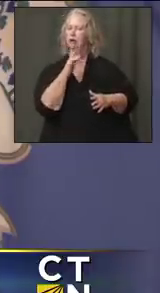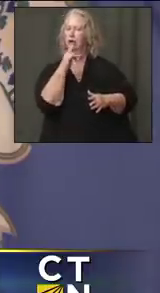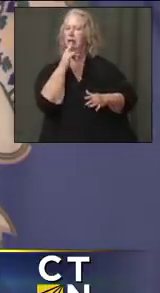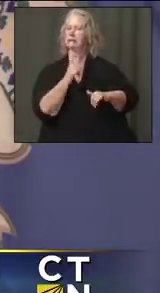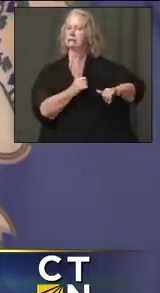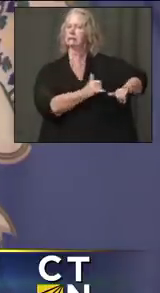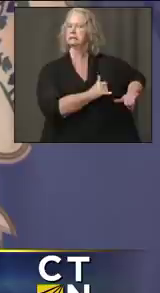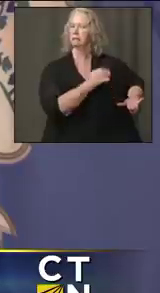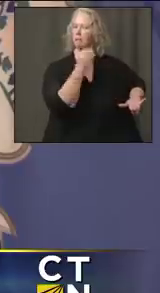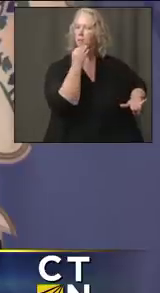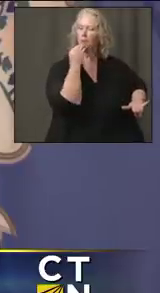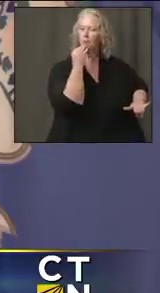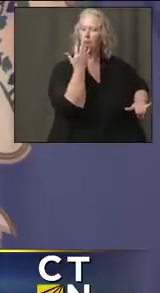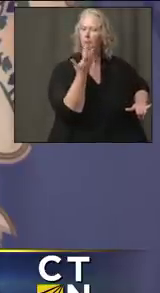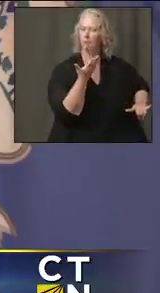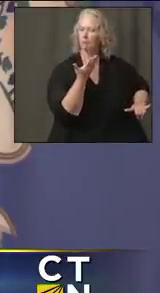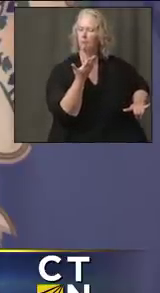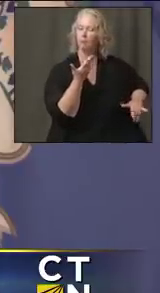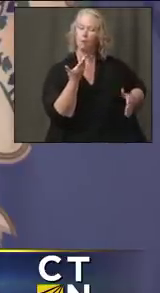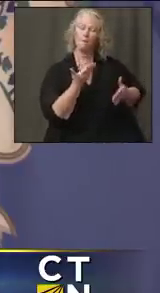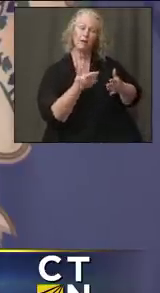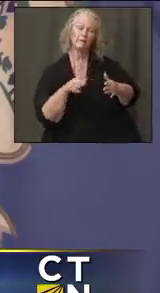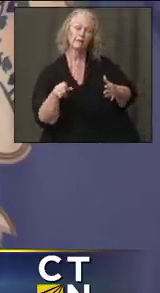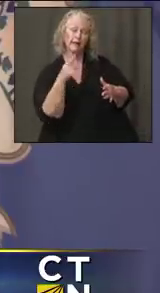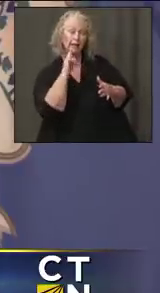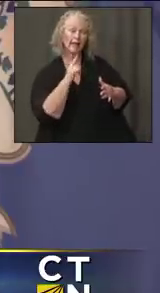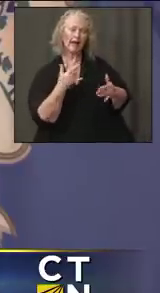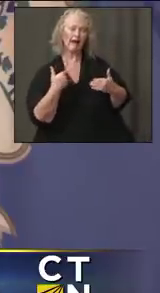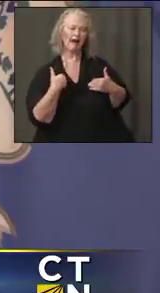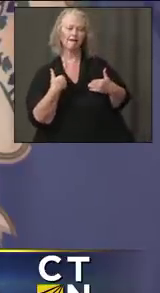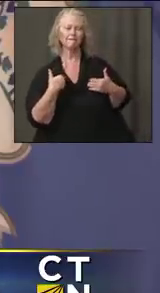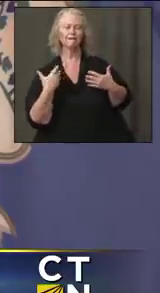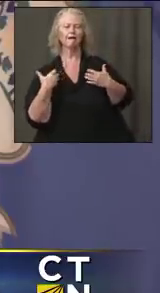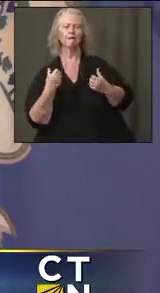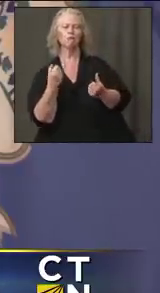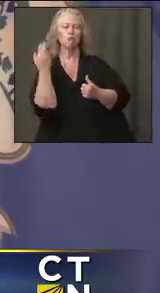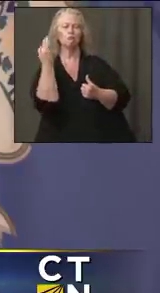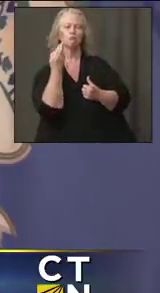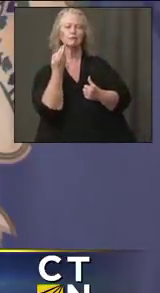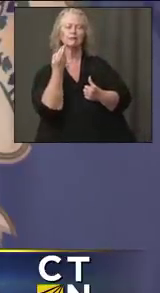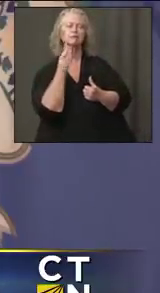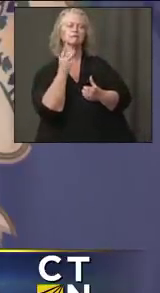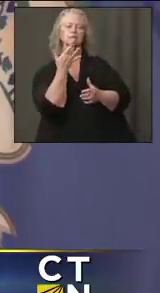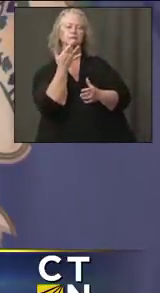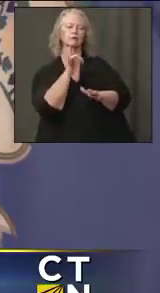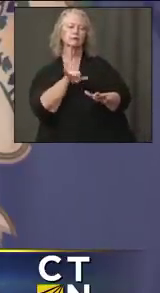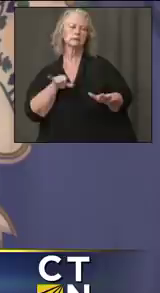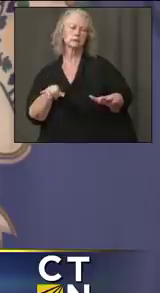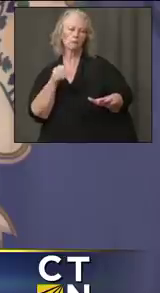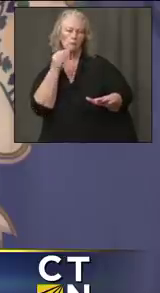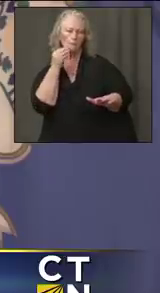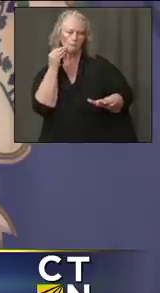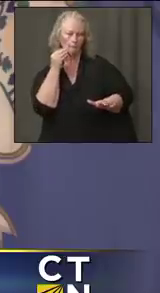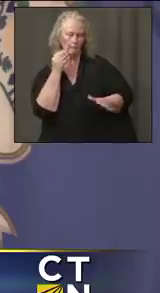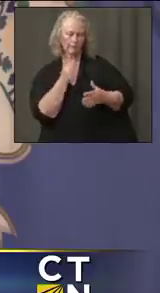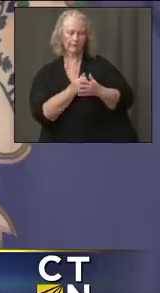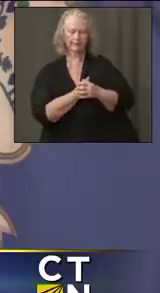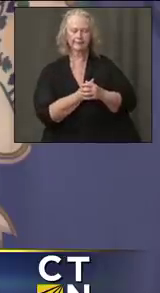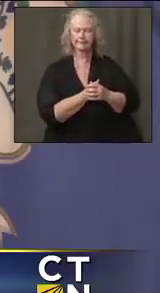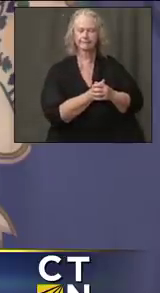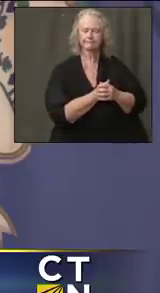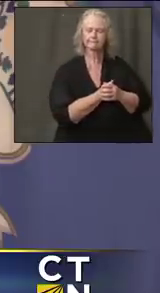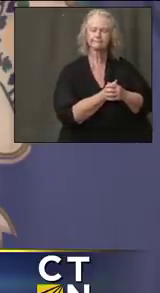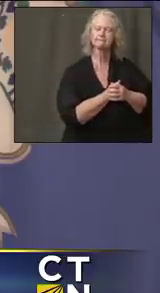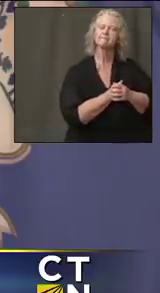back to school? Or do some kids have a pre-existing condition where they shouldn't go back to school? And then it was sort